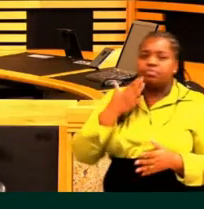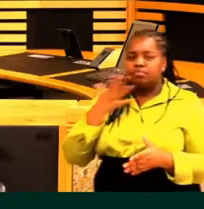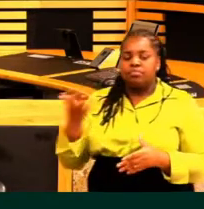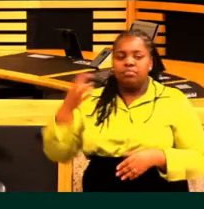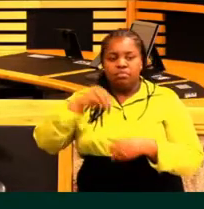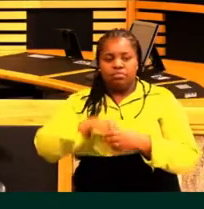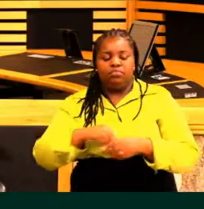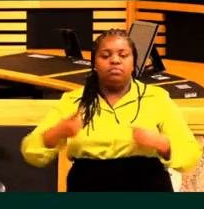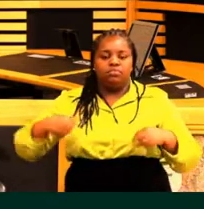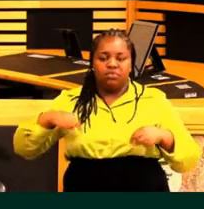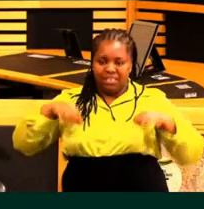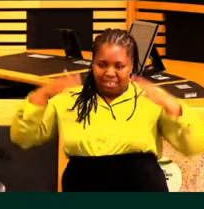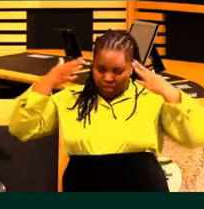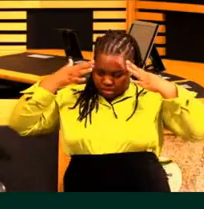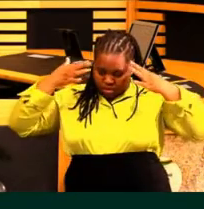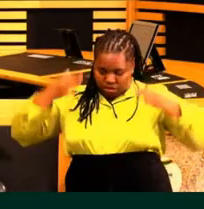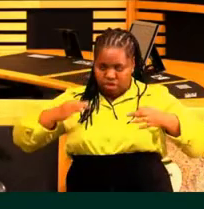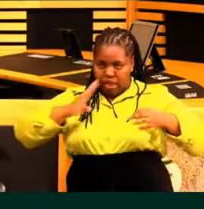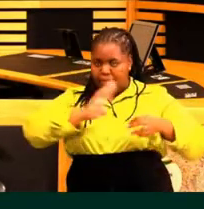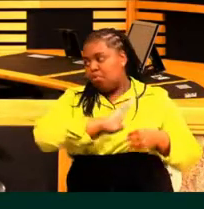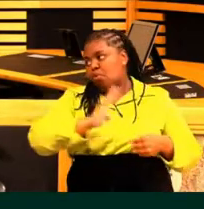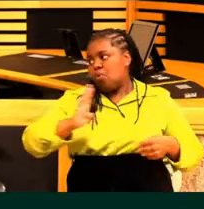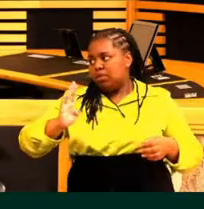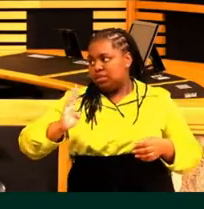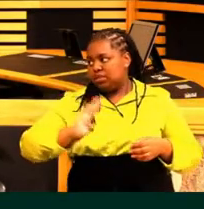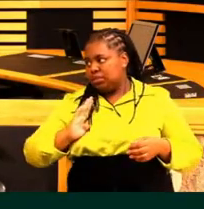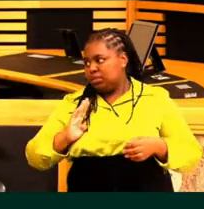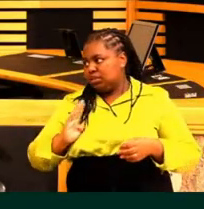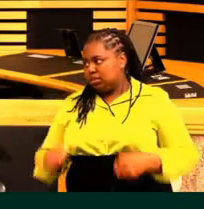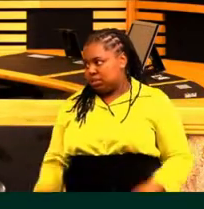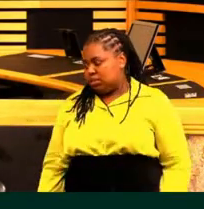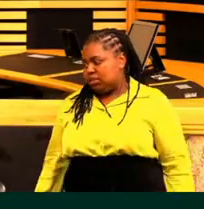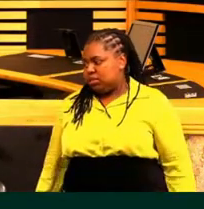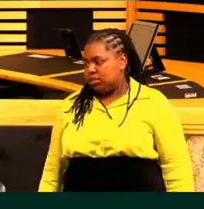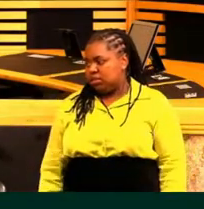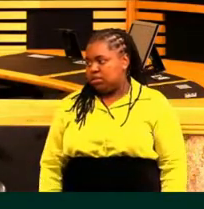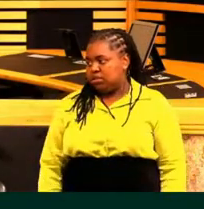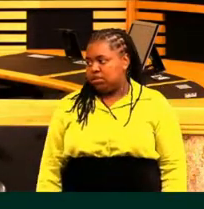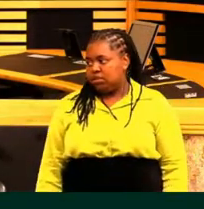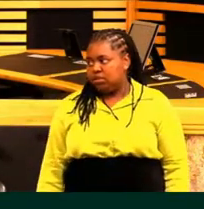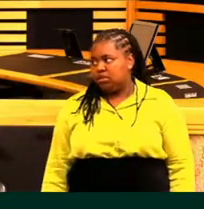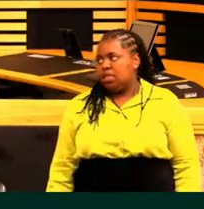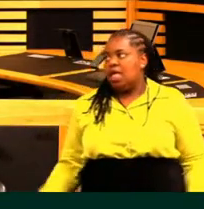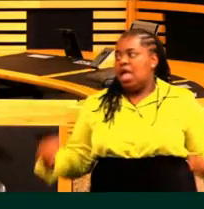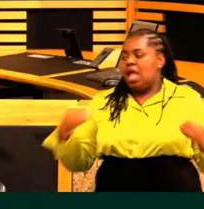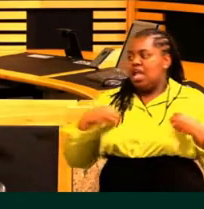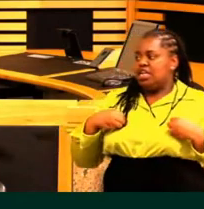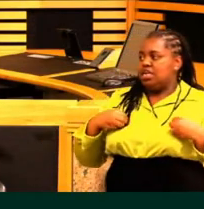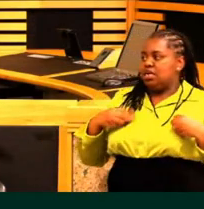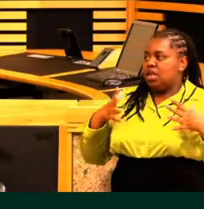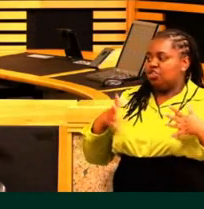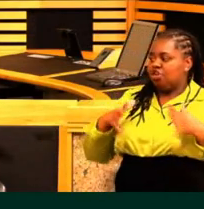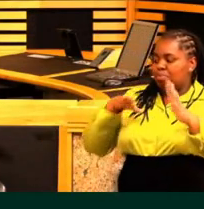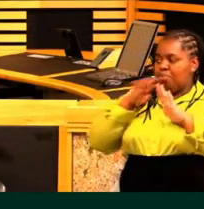decision making boards um in entrepreneurship programs